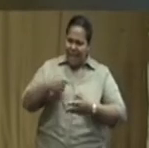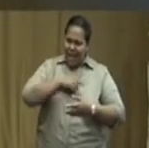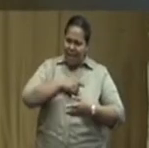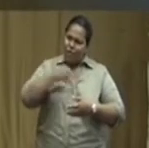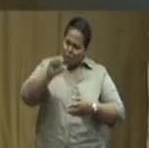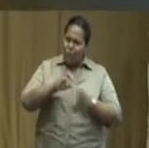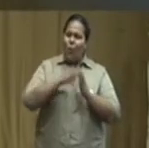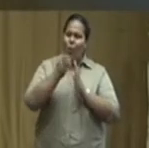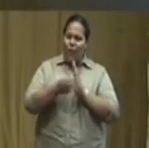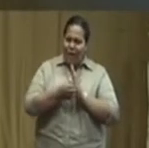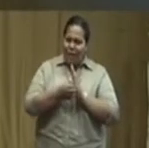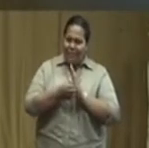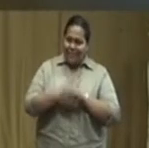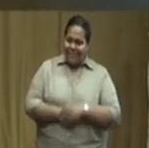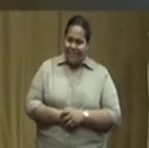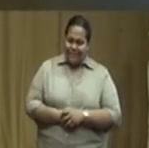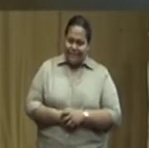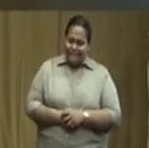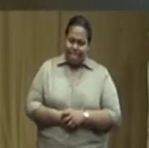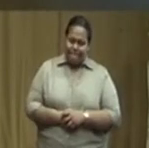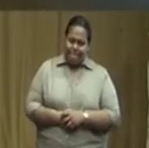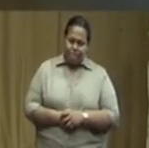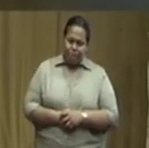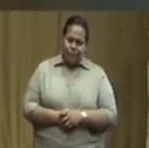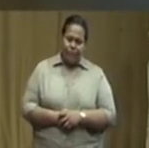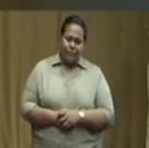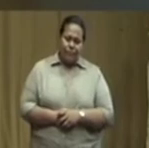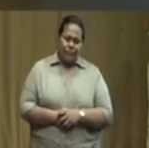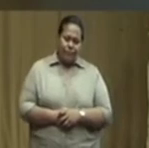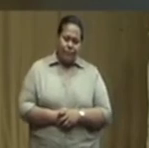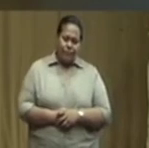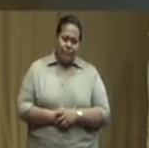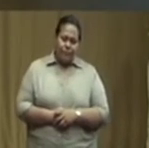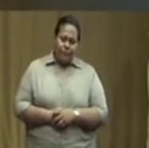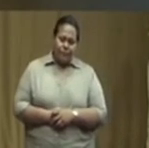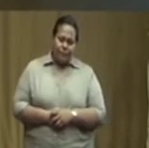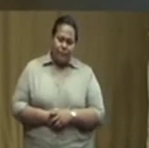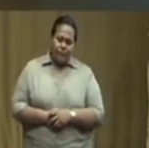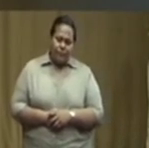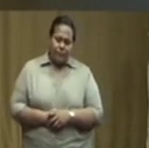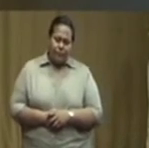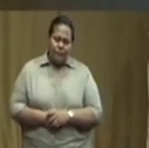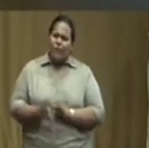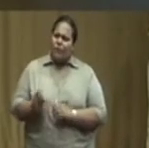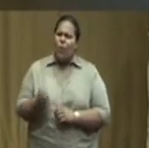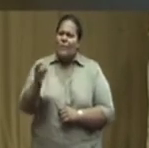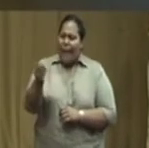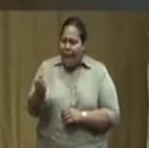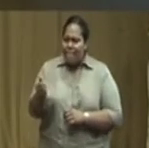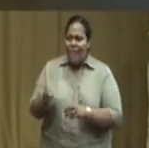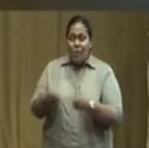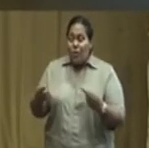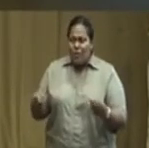with our values and pedagogies here in the Pacific. At best, this makes some material inappropriate for our use and